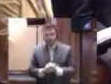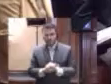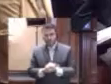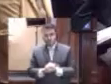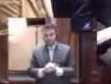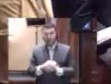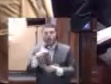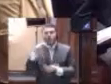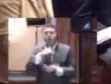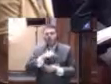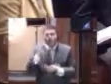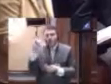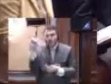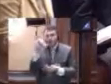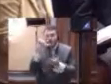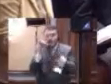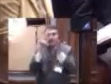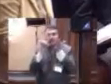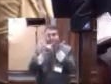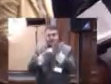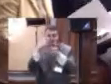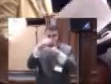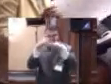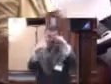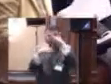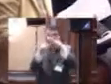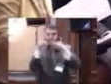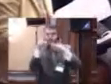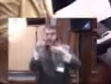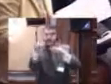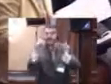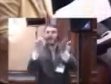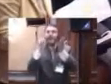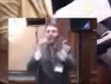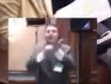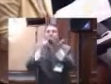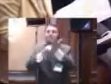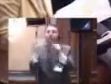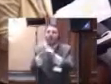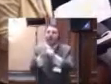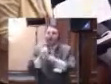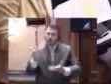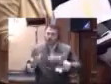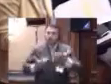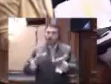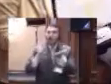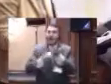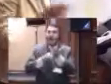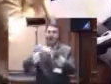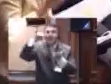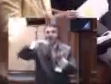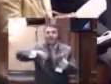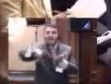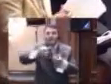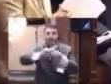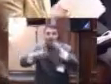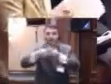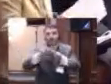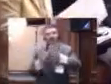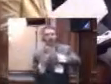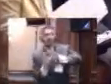away from corruption. We need to reform many institutions, especially police and the